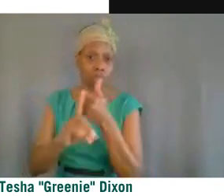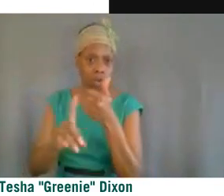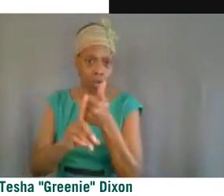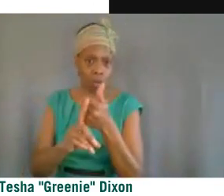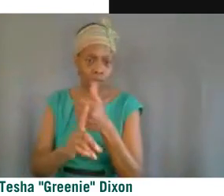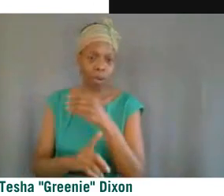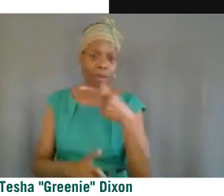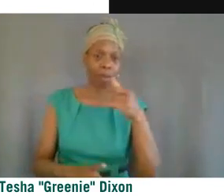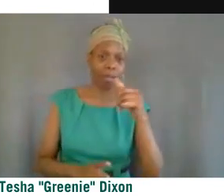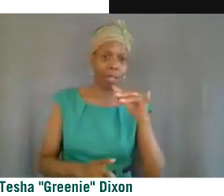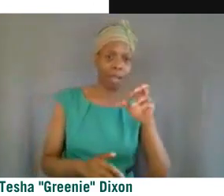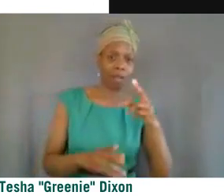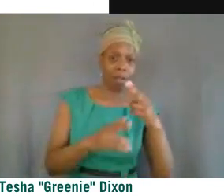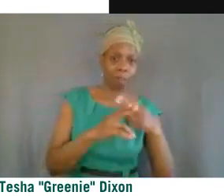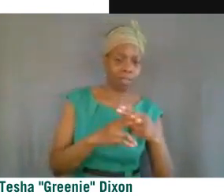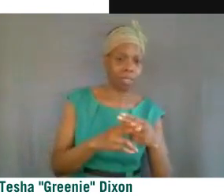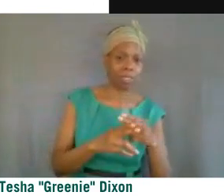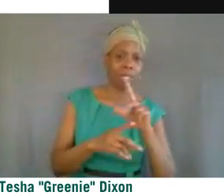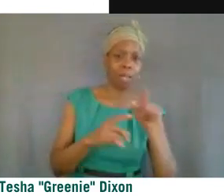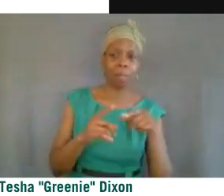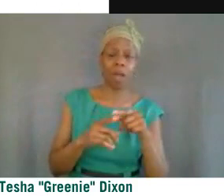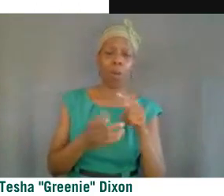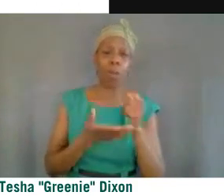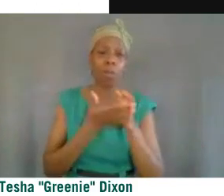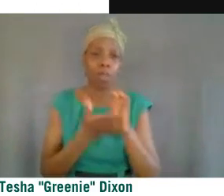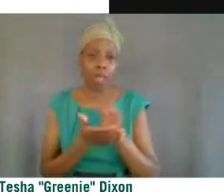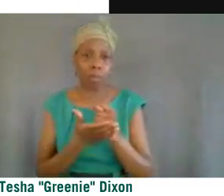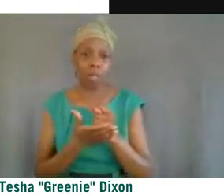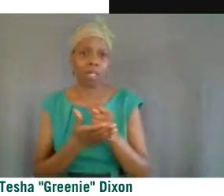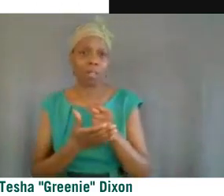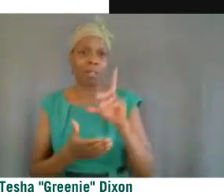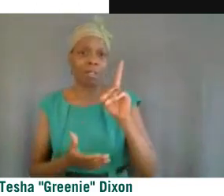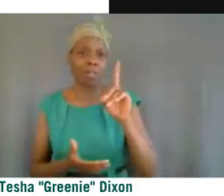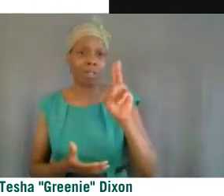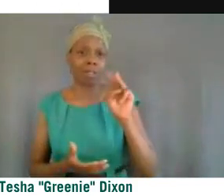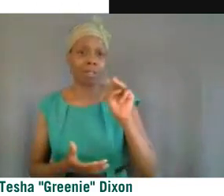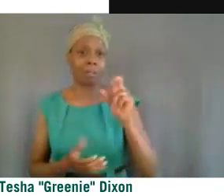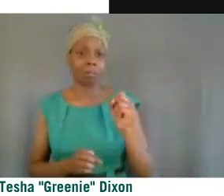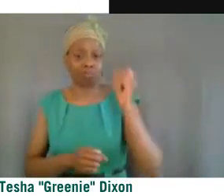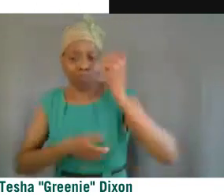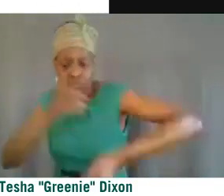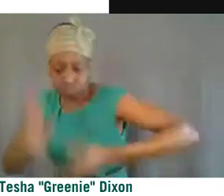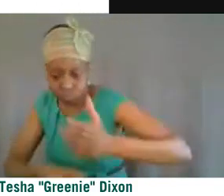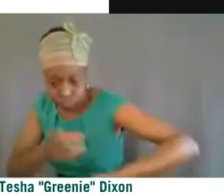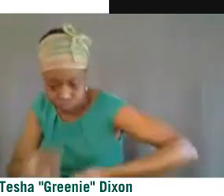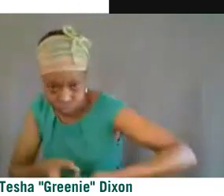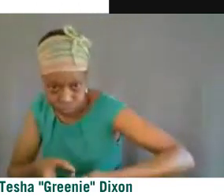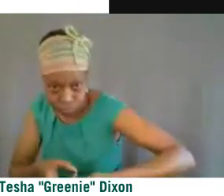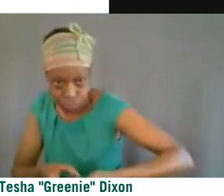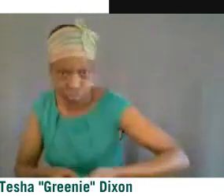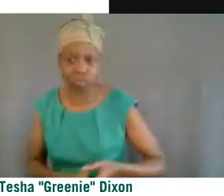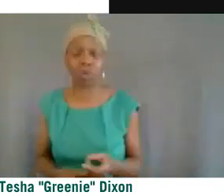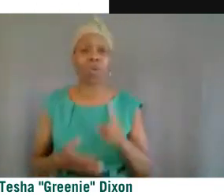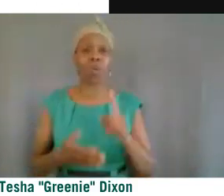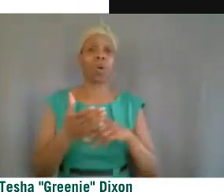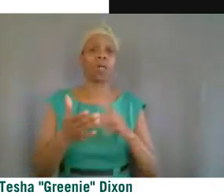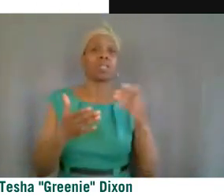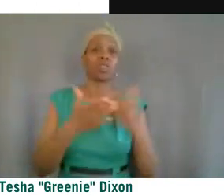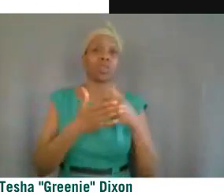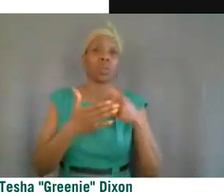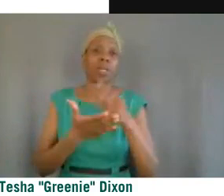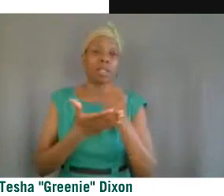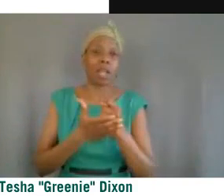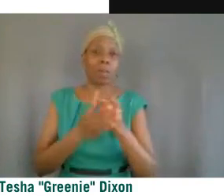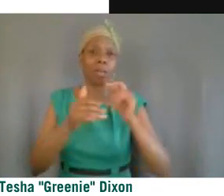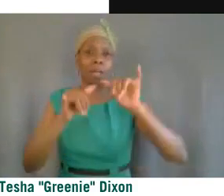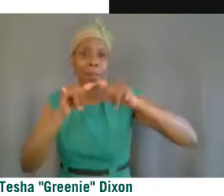mentioned something about therapy dose. So the concept that we're talking a lot about, like what's new in therapy, is measuring the effect of